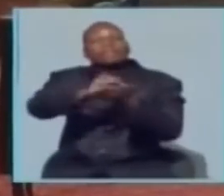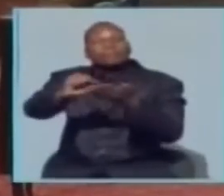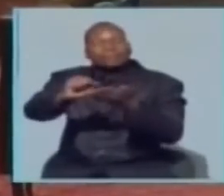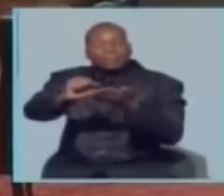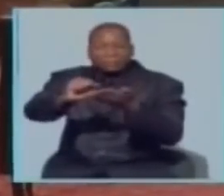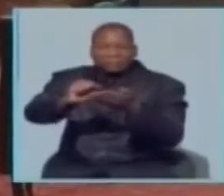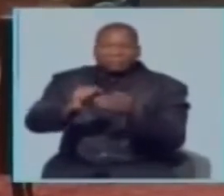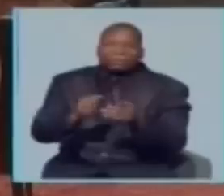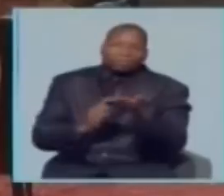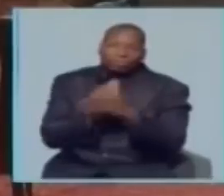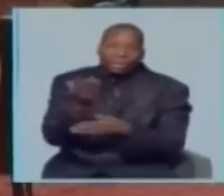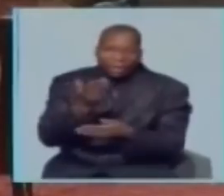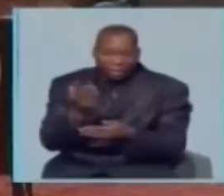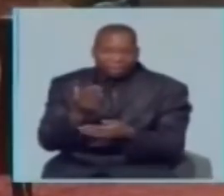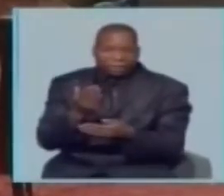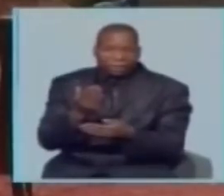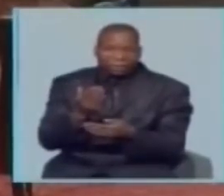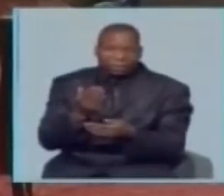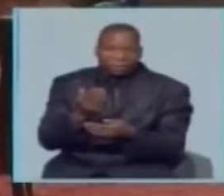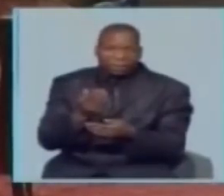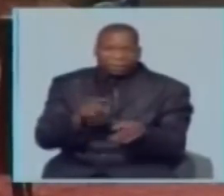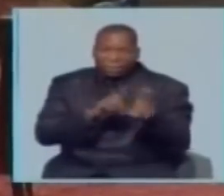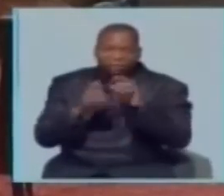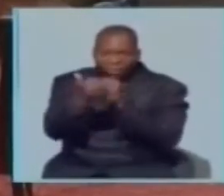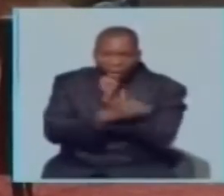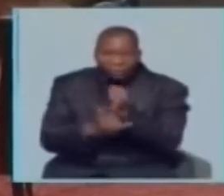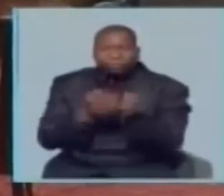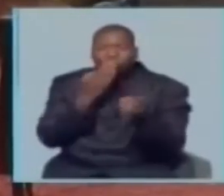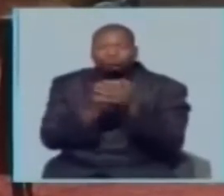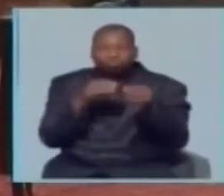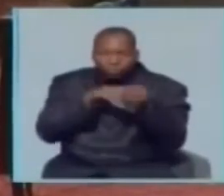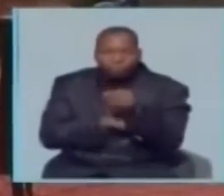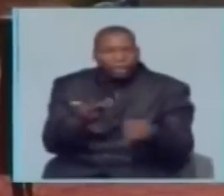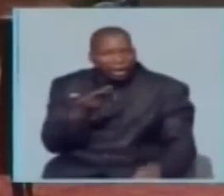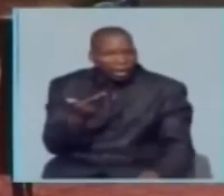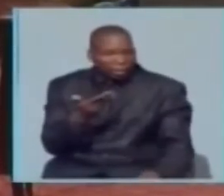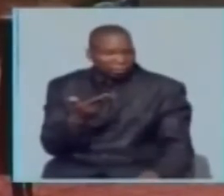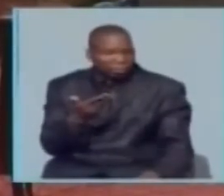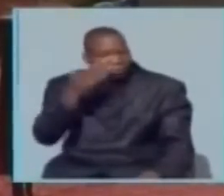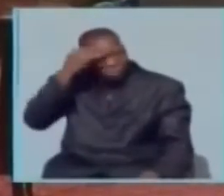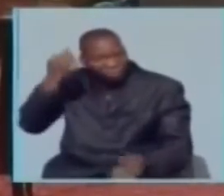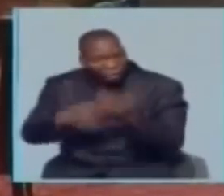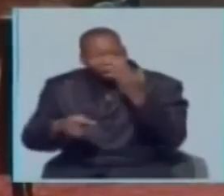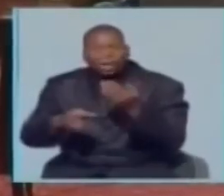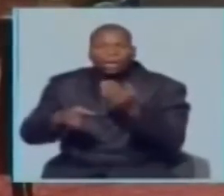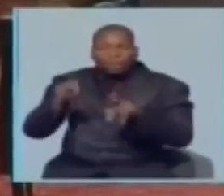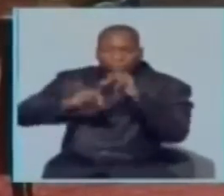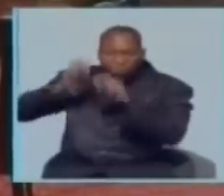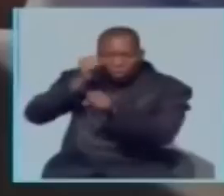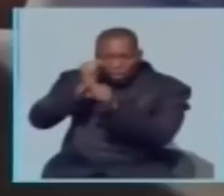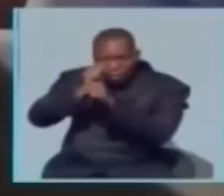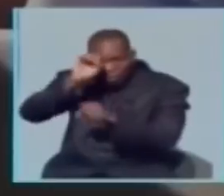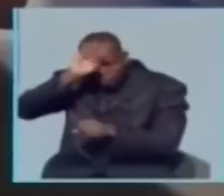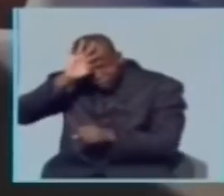as if the country is not good for investment. But we forget it is the people with jobs in the mines. It is the people with